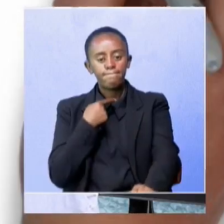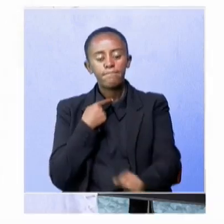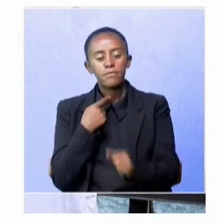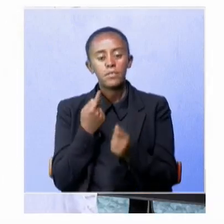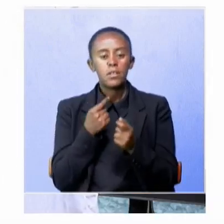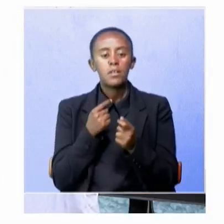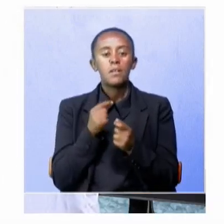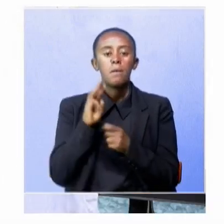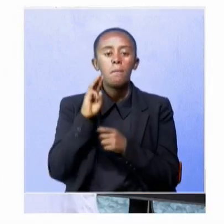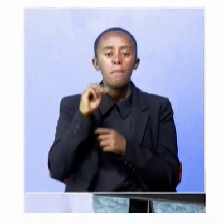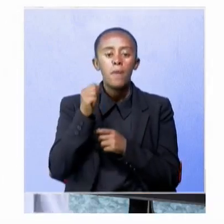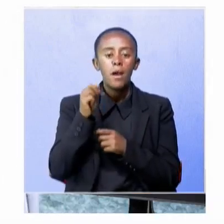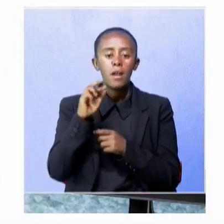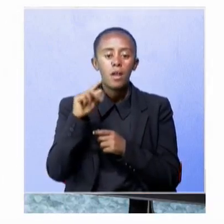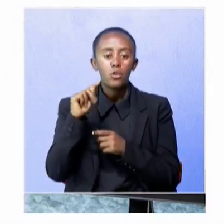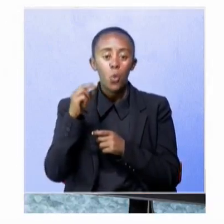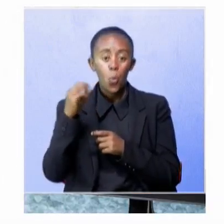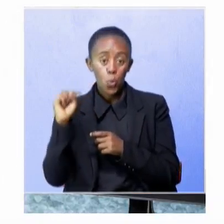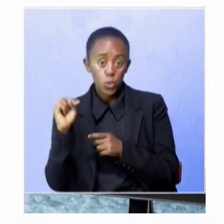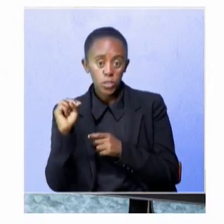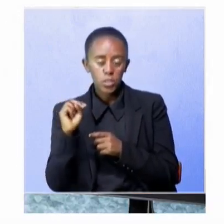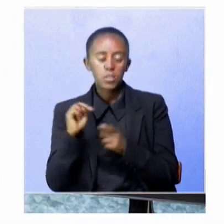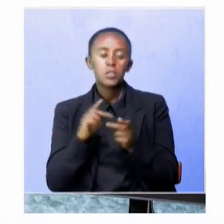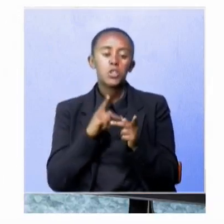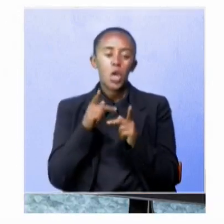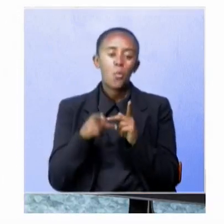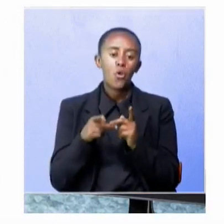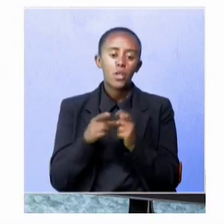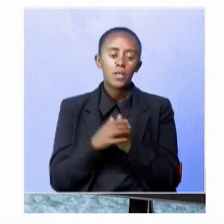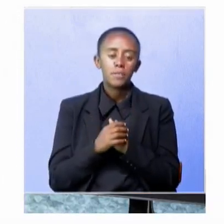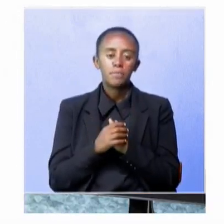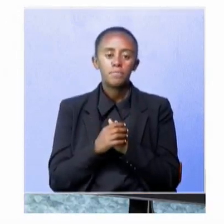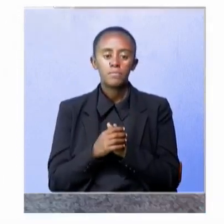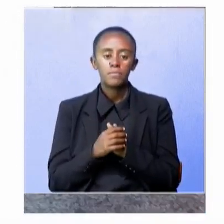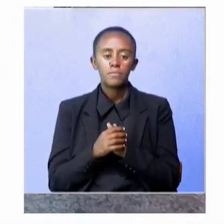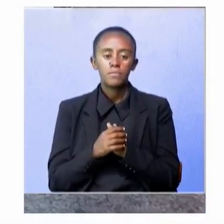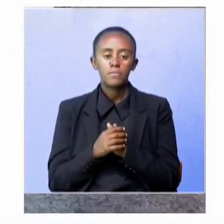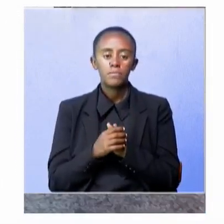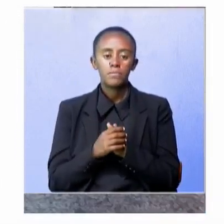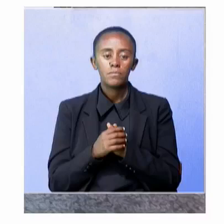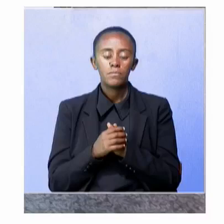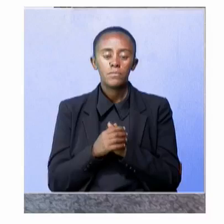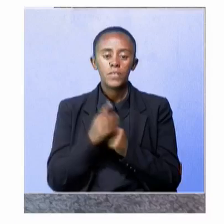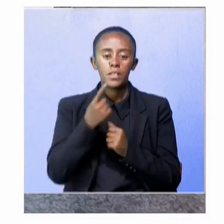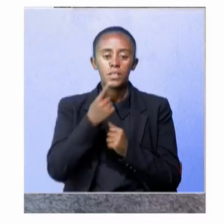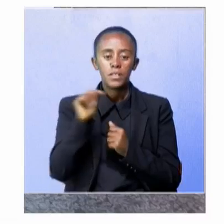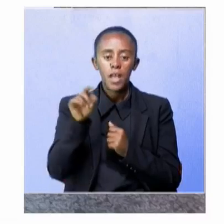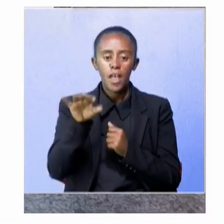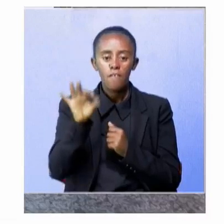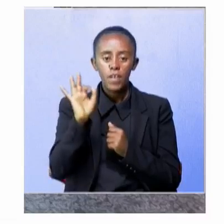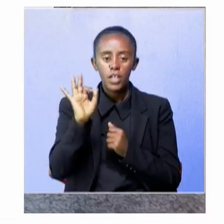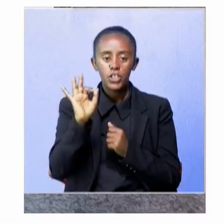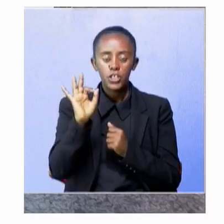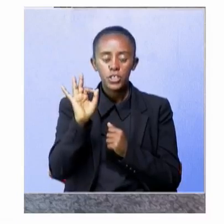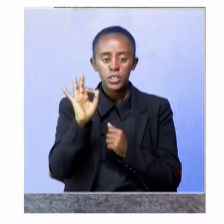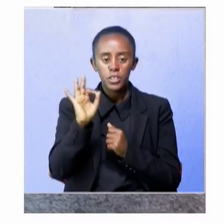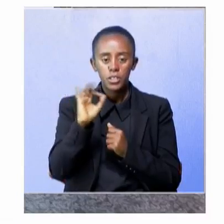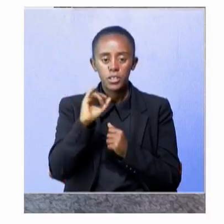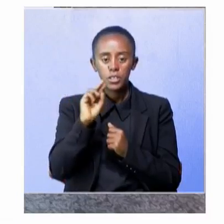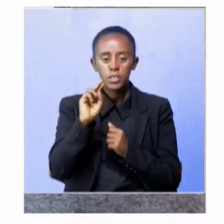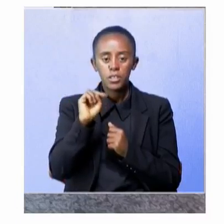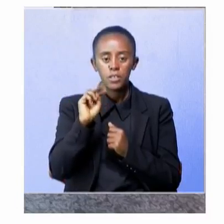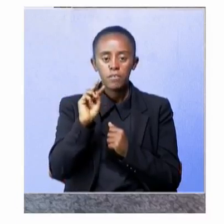ceremony. During the marathon ceremony. Okay. The invention of